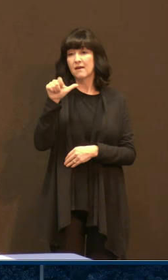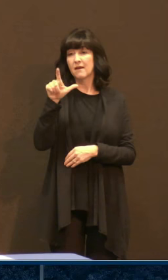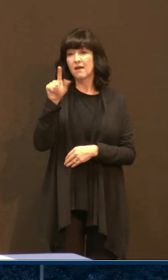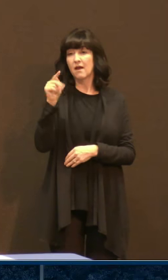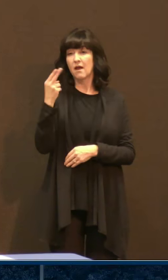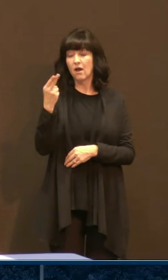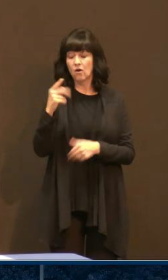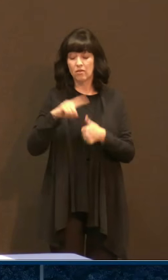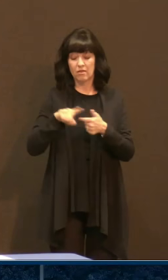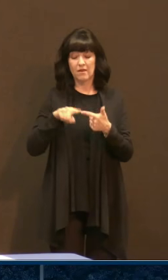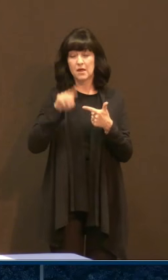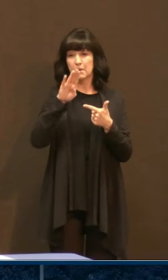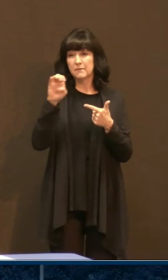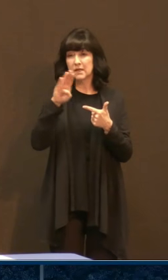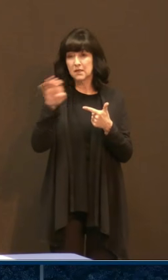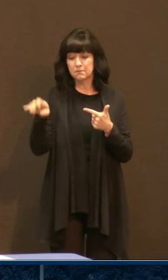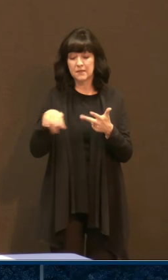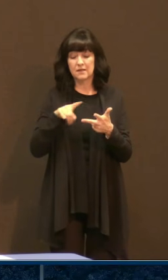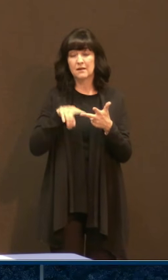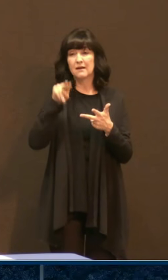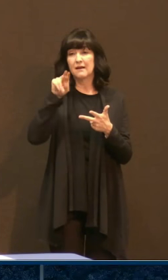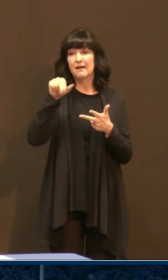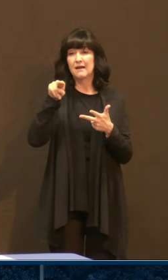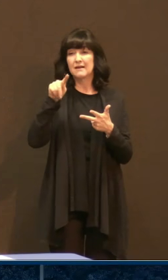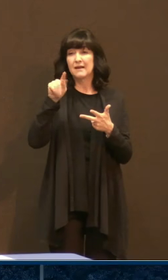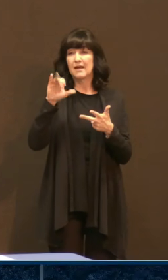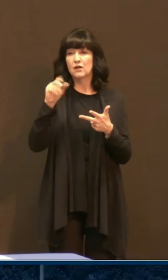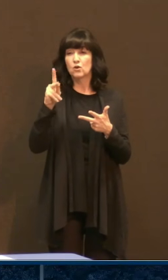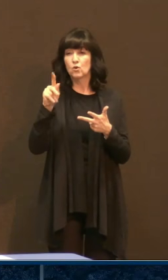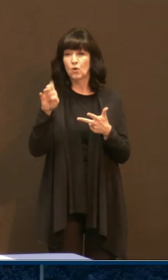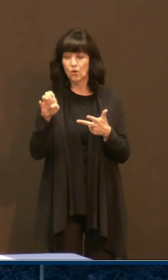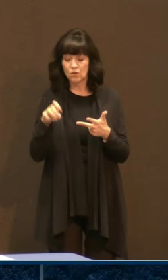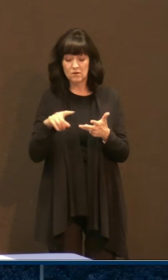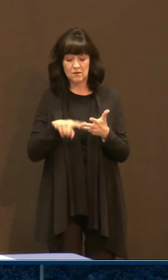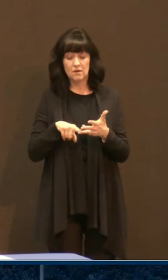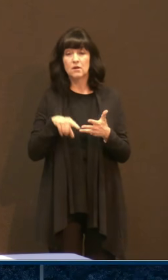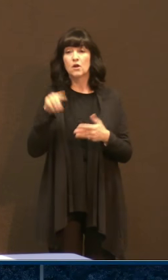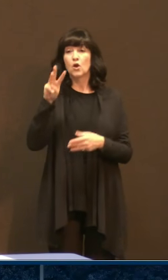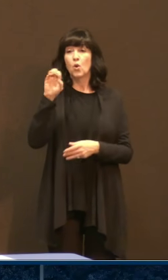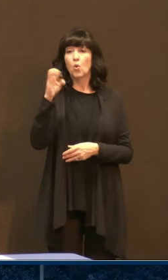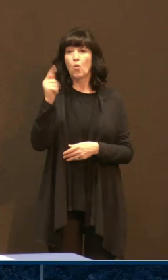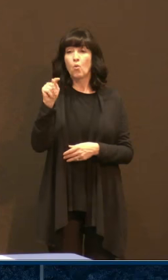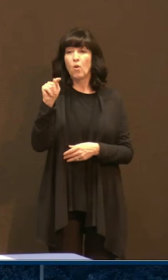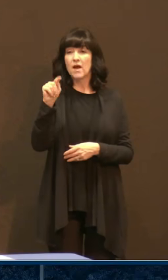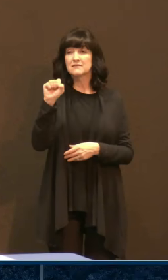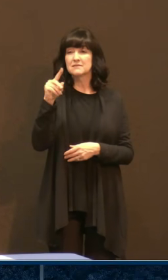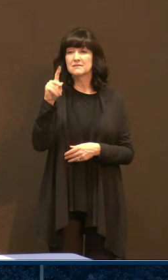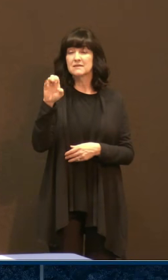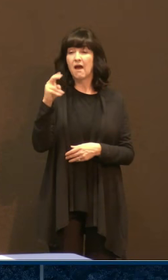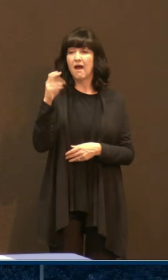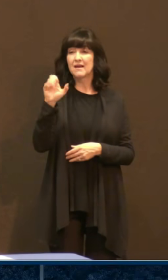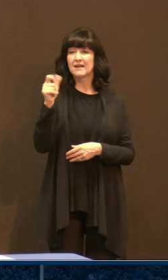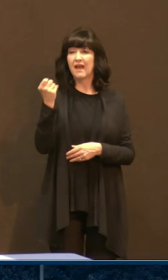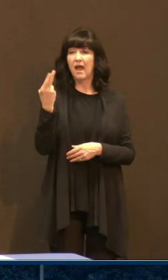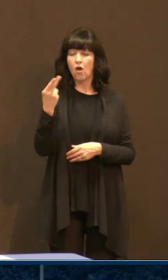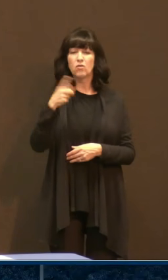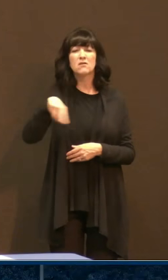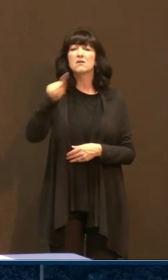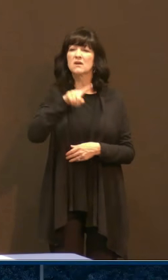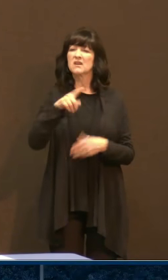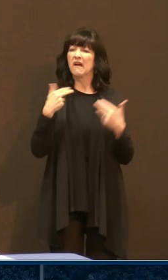Nanticoke Hospital and our federally qualified health centers, Westside Health and La Red, and a number of other community